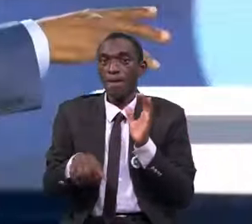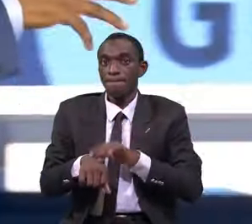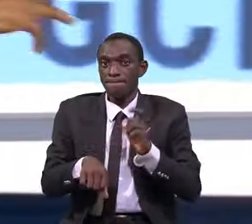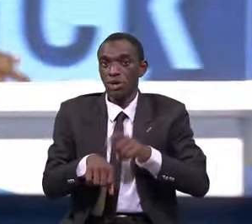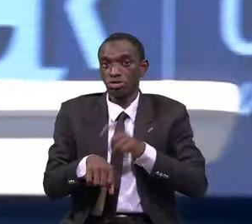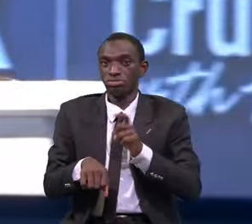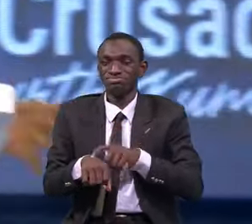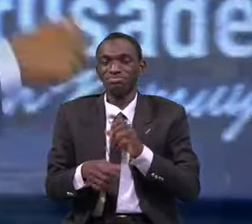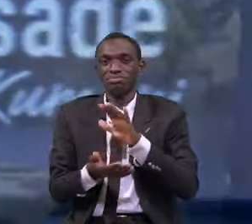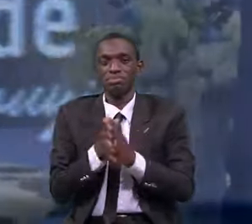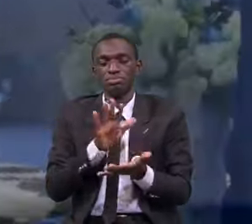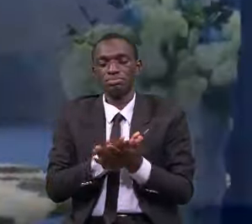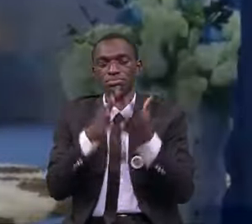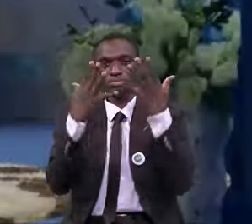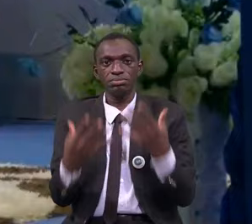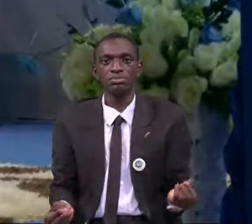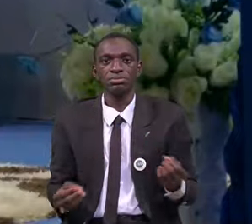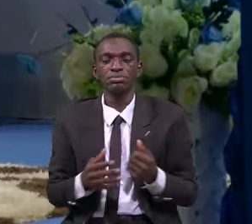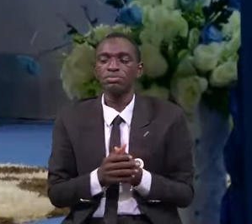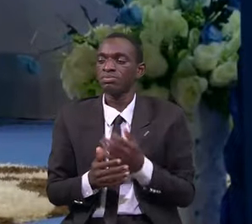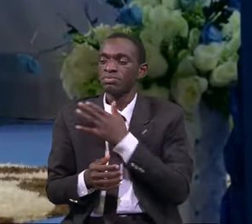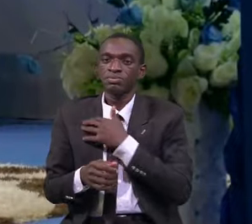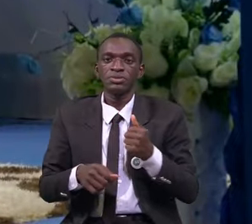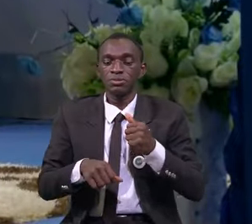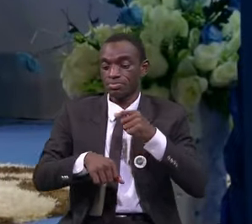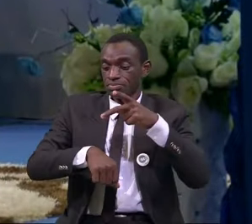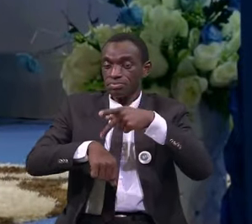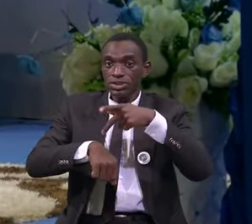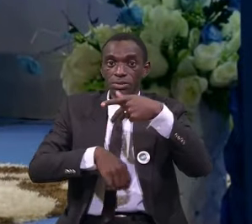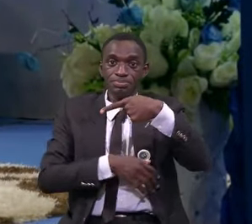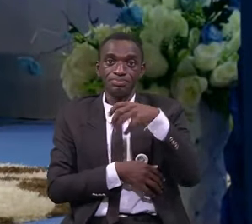And Peter gave him the right hand.